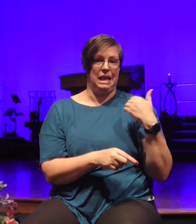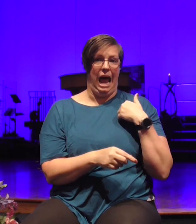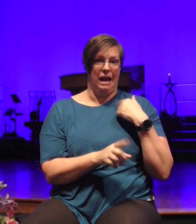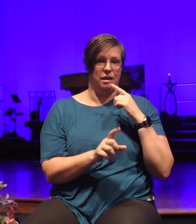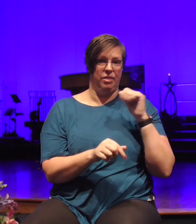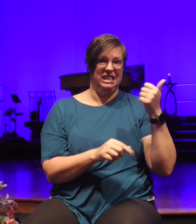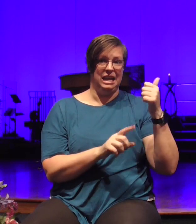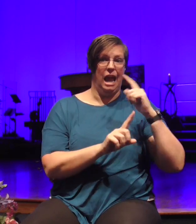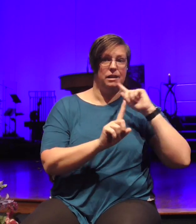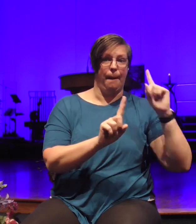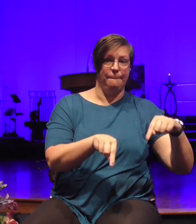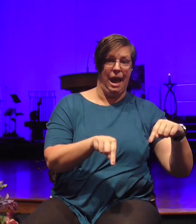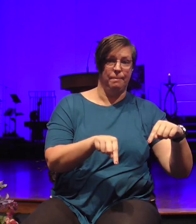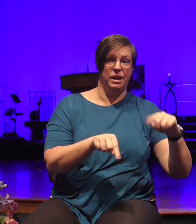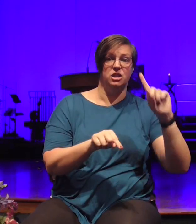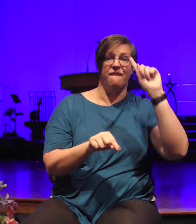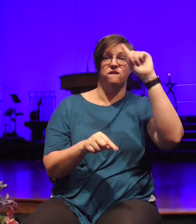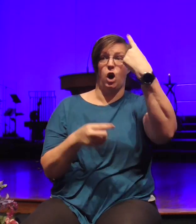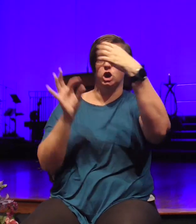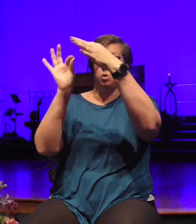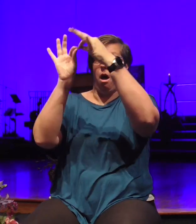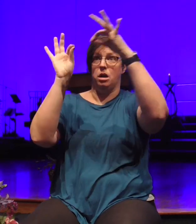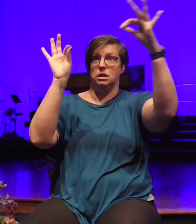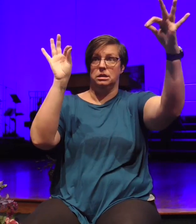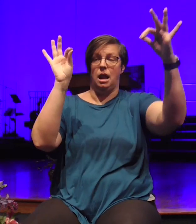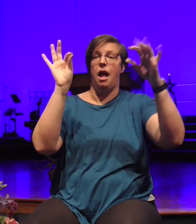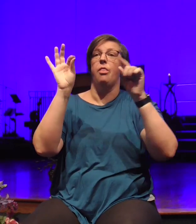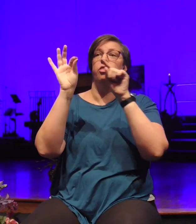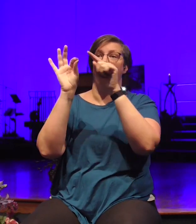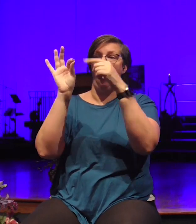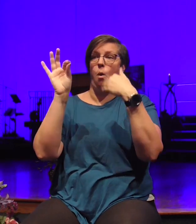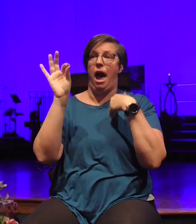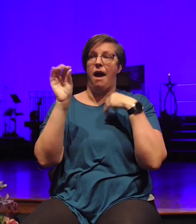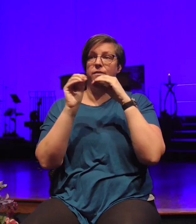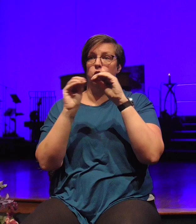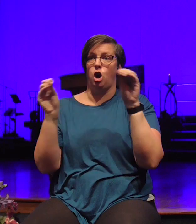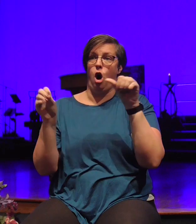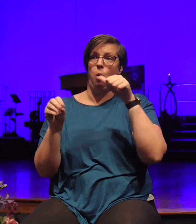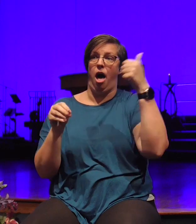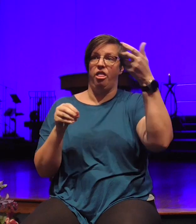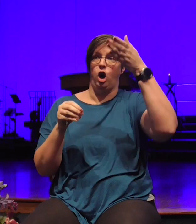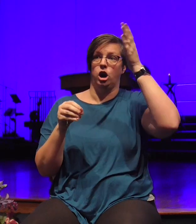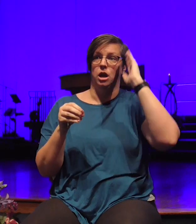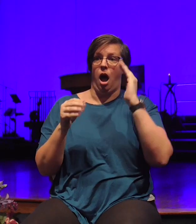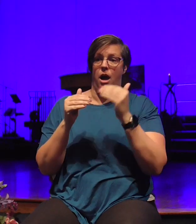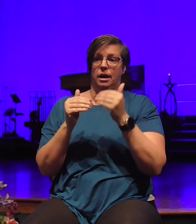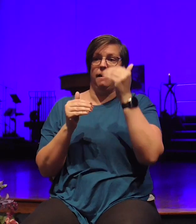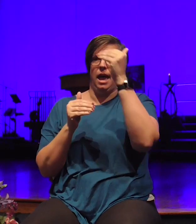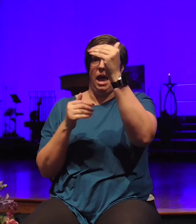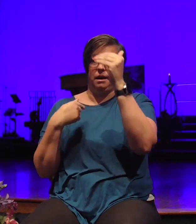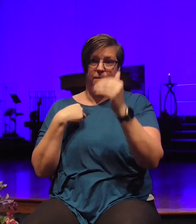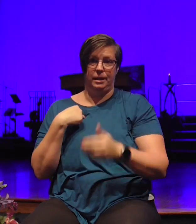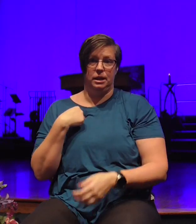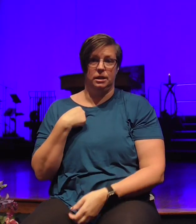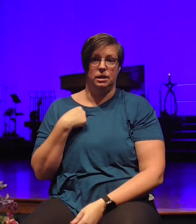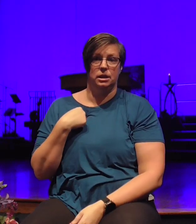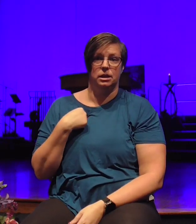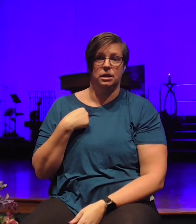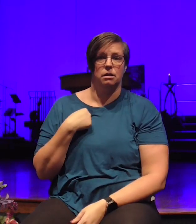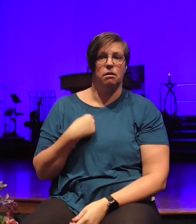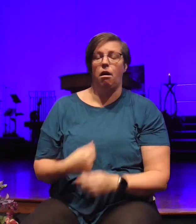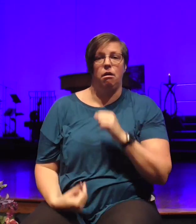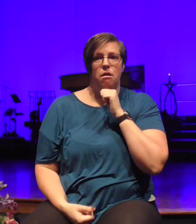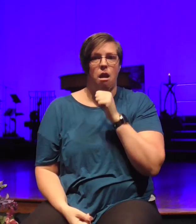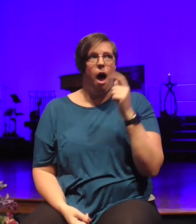first one that was etched on the stone said, "Thou shalt have no other God besides me." Not because that God was